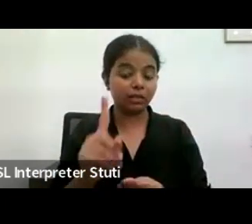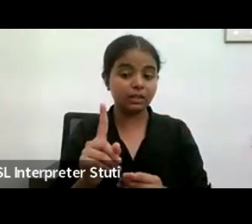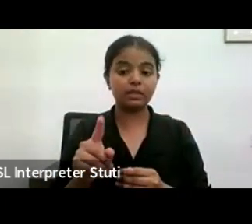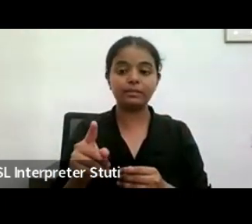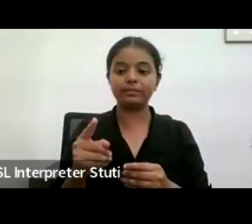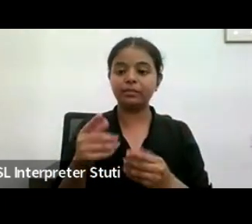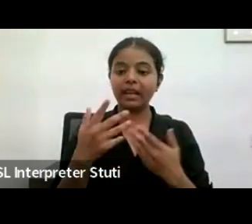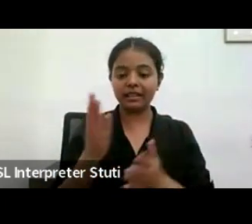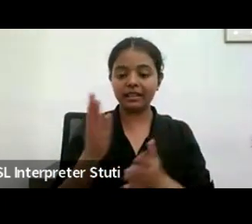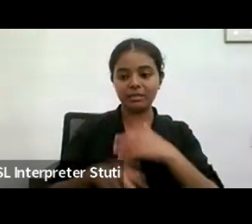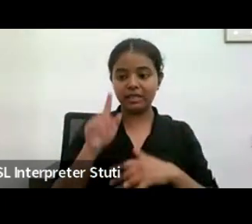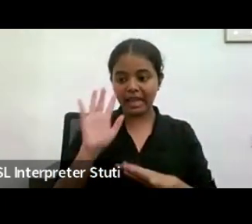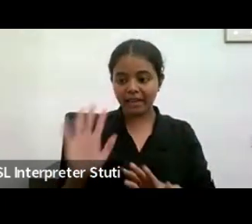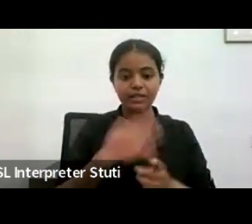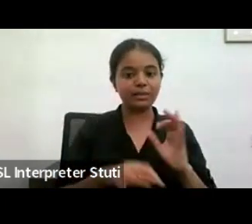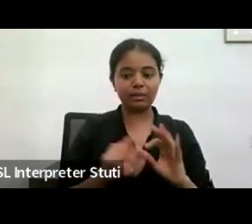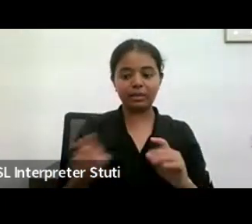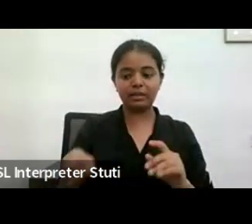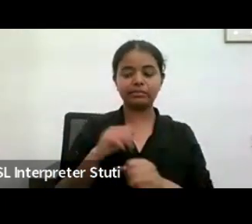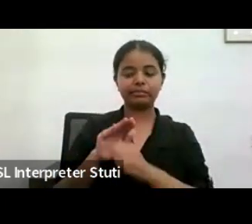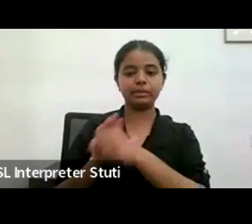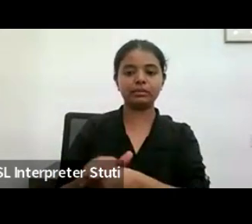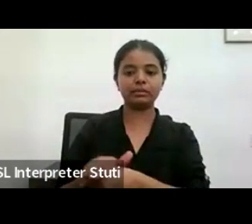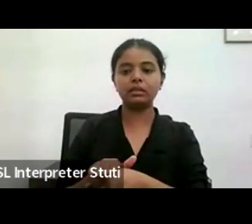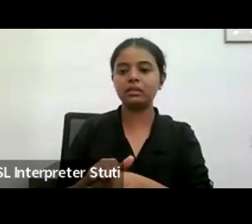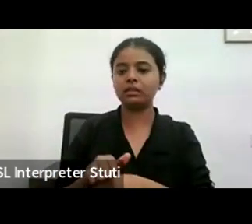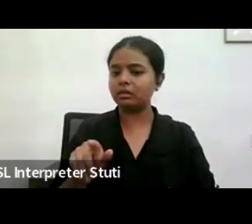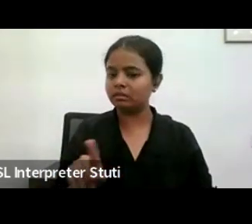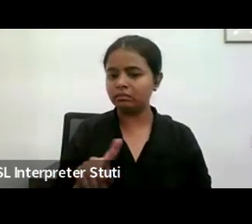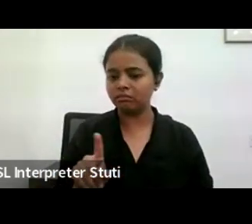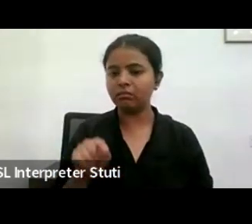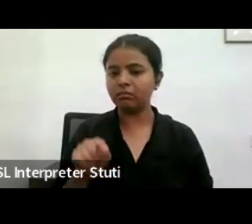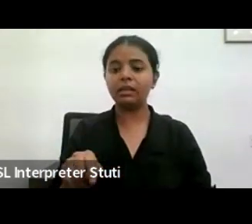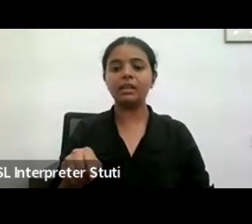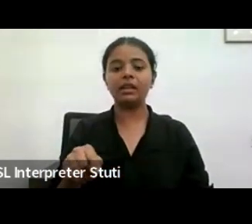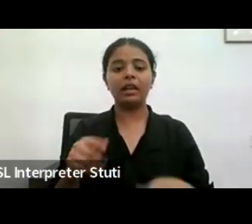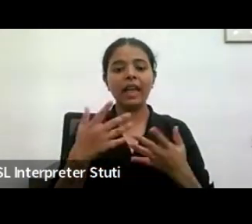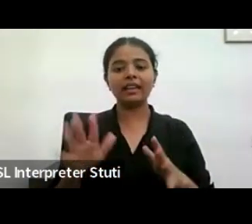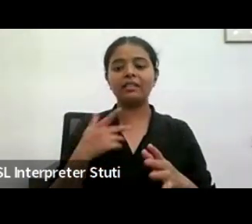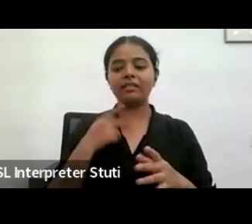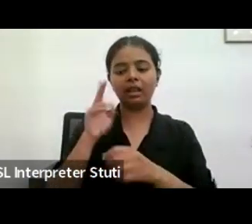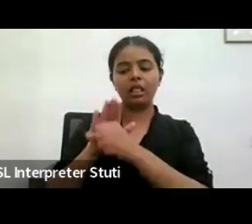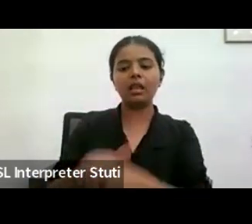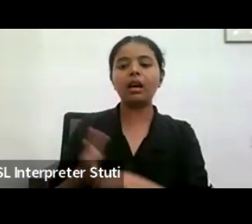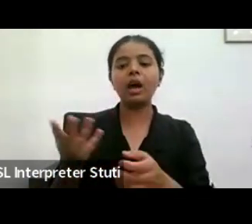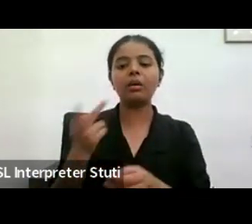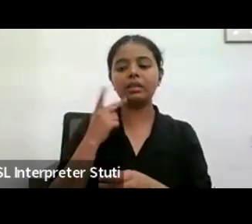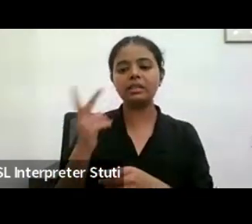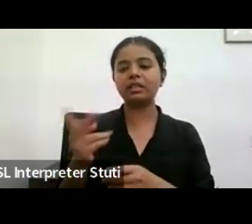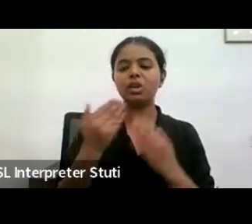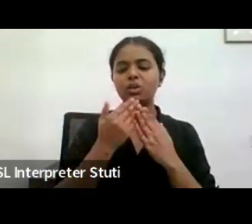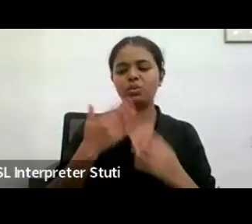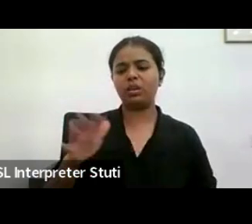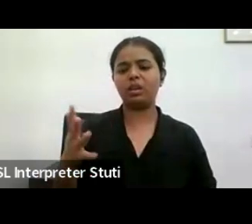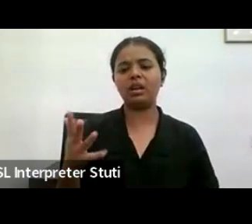grounds of disability. As you know, a lot of discrimination happens because the child is disabled. She can't go to school.